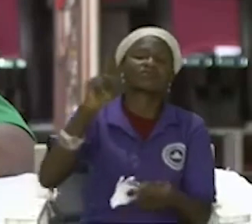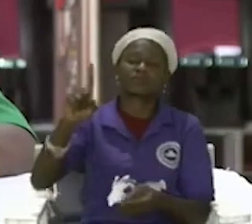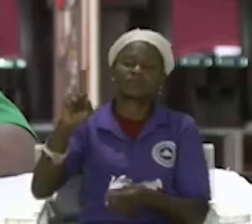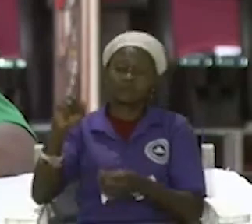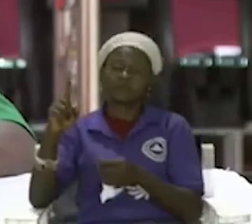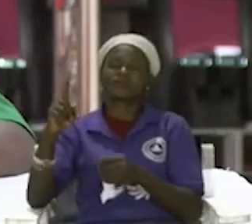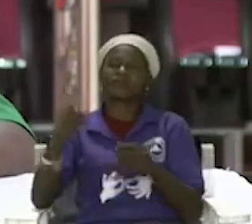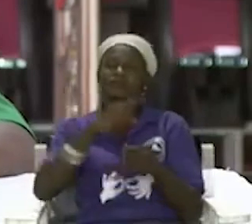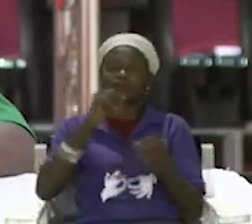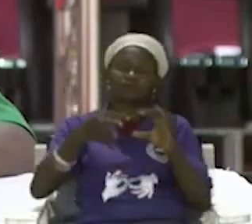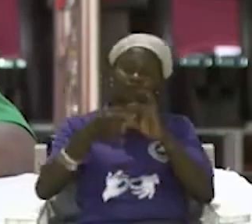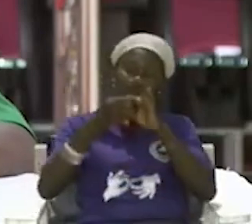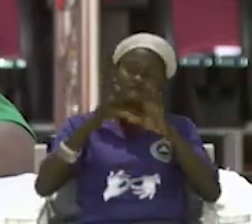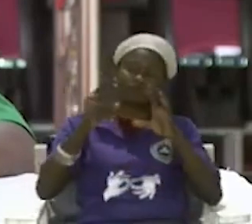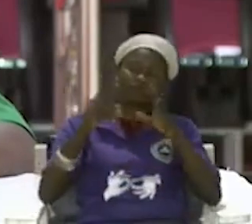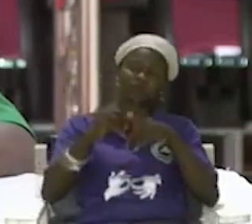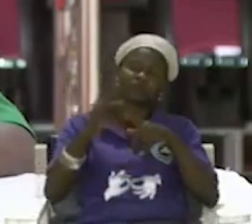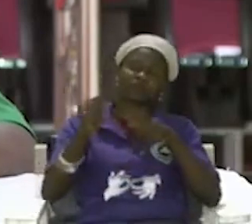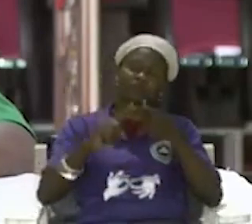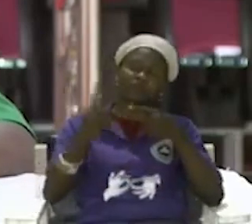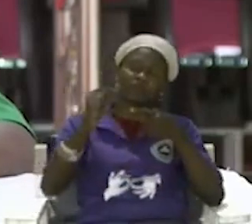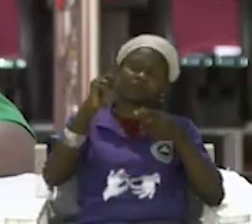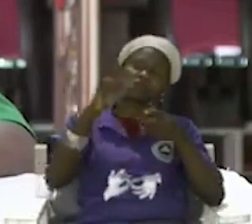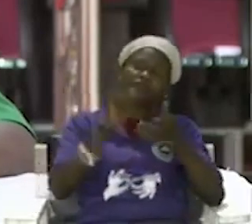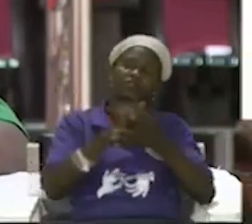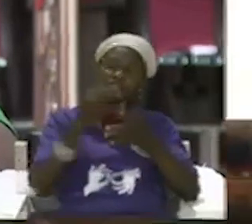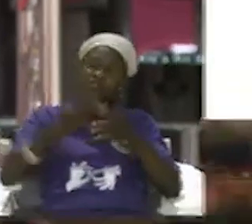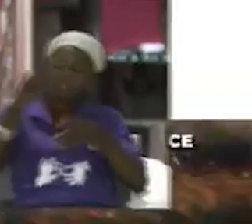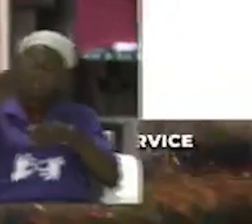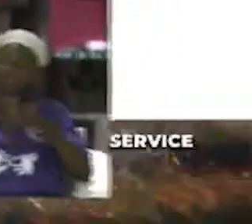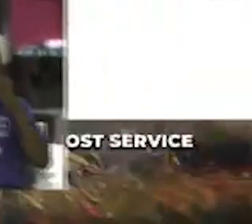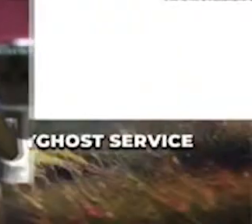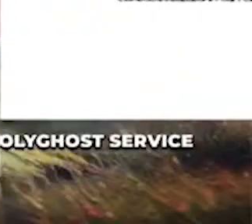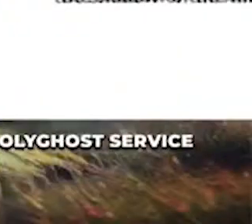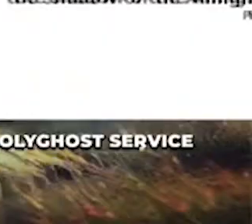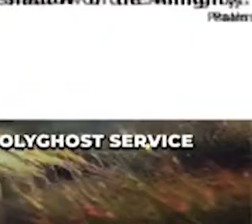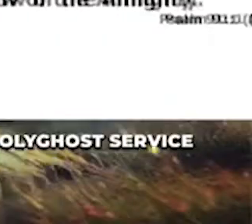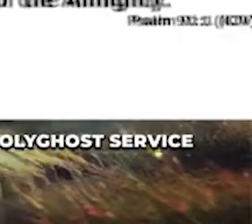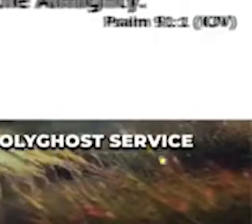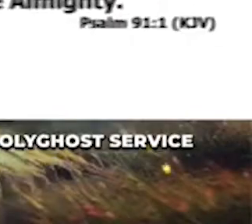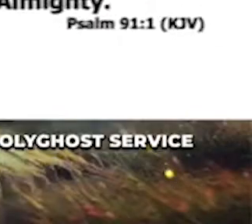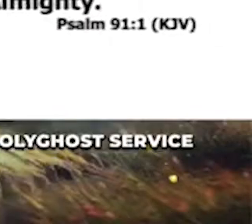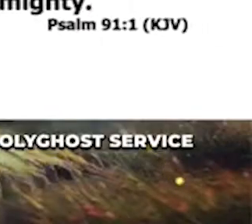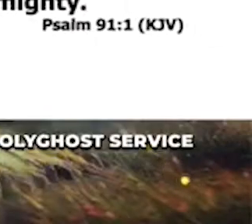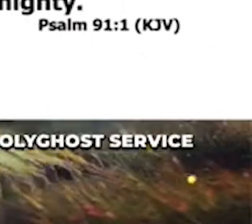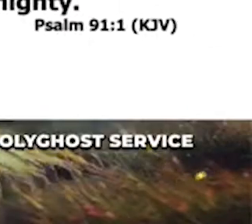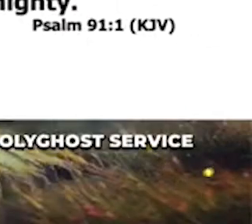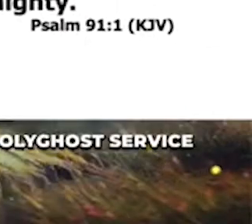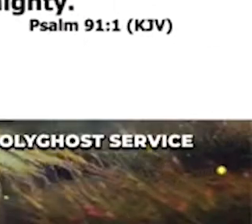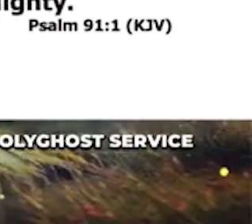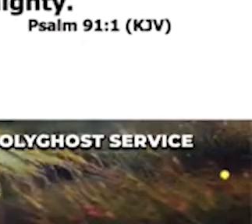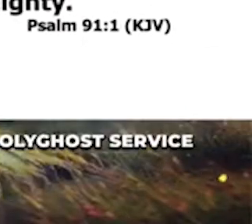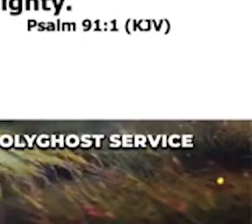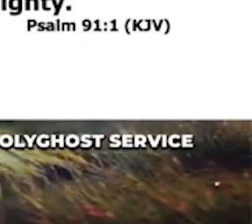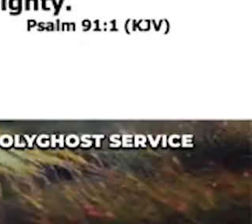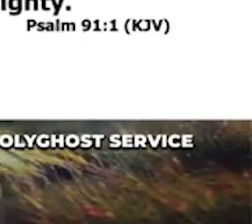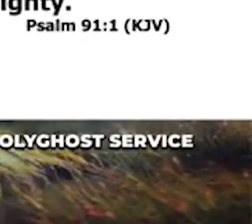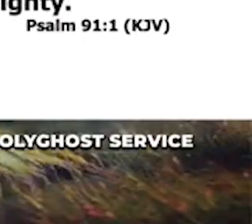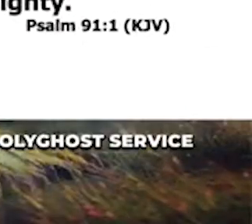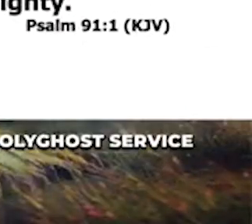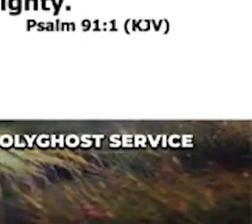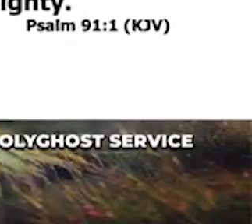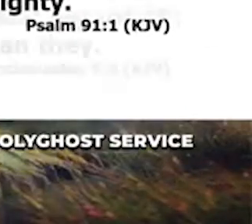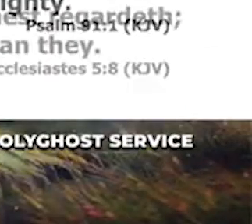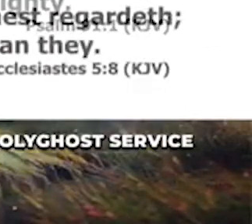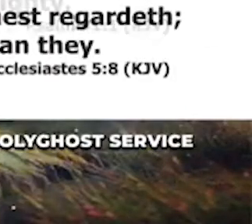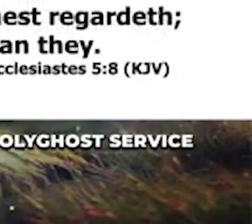You must be connected to the one who is higher than the highest. Ecclesiastes chapter 5 verse 8.